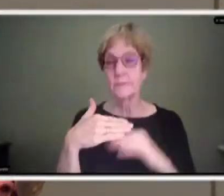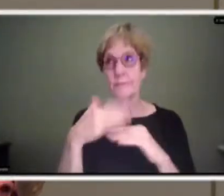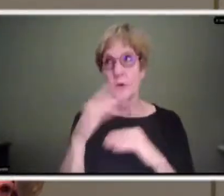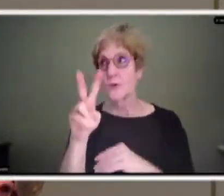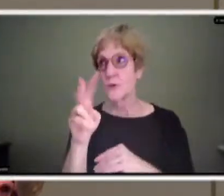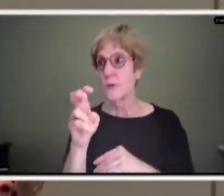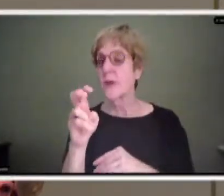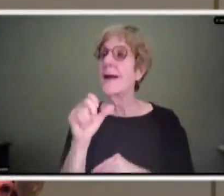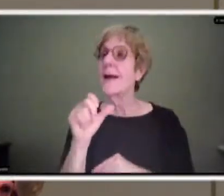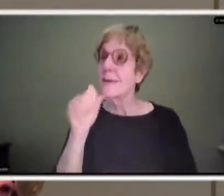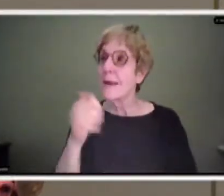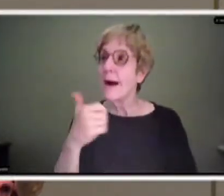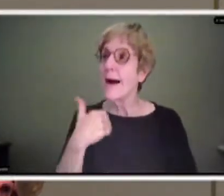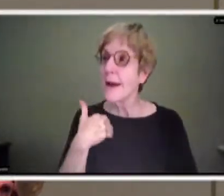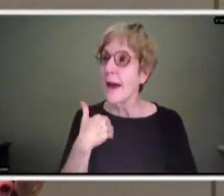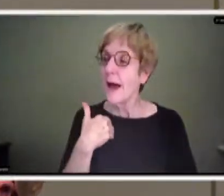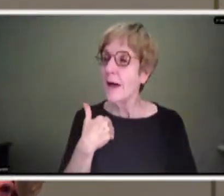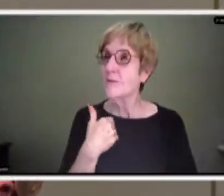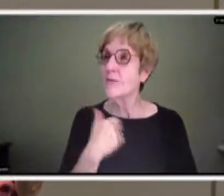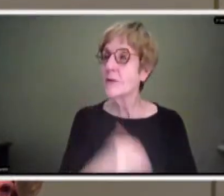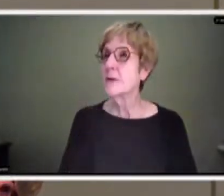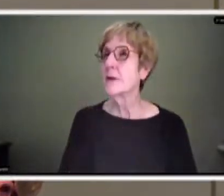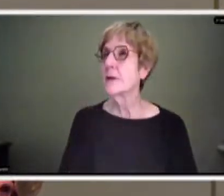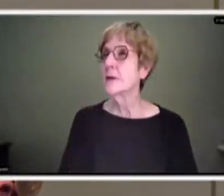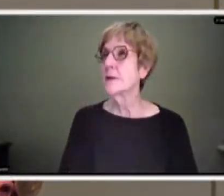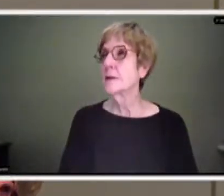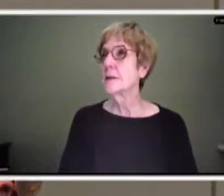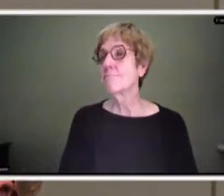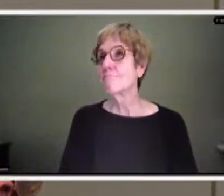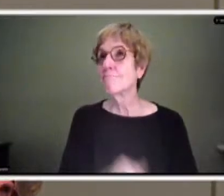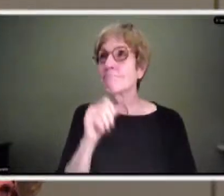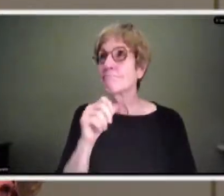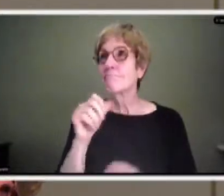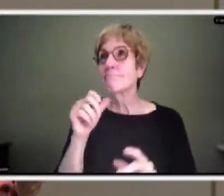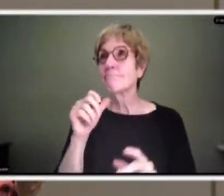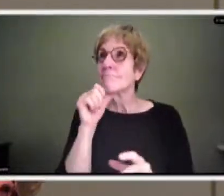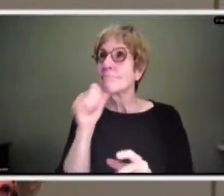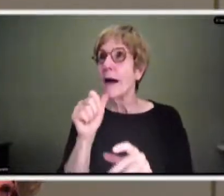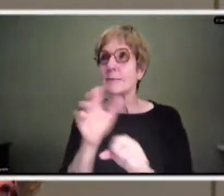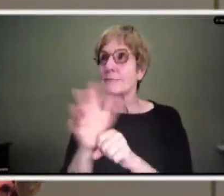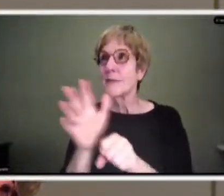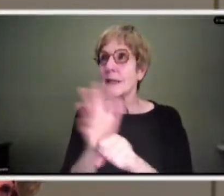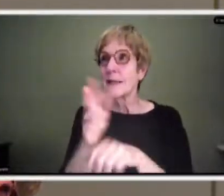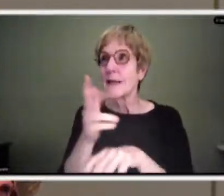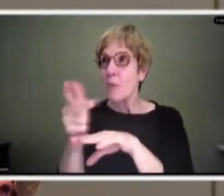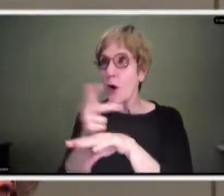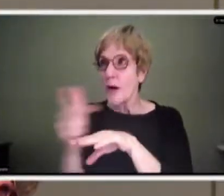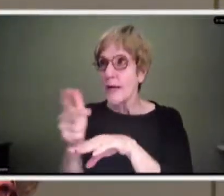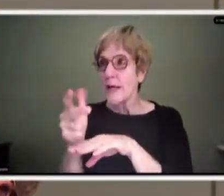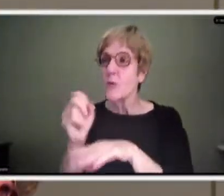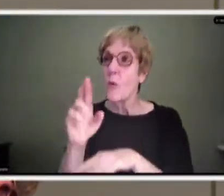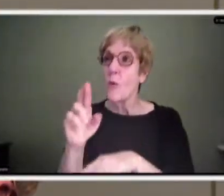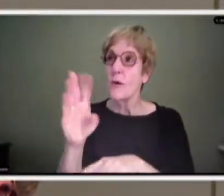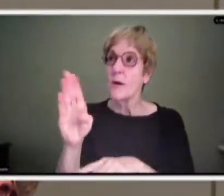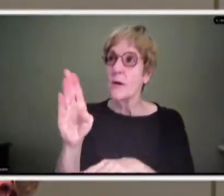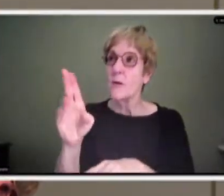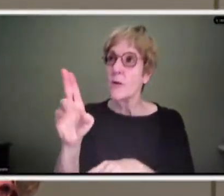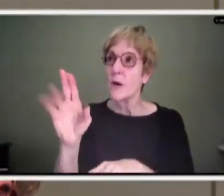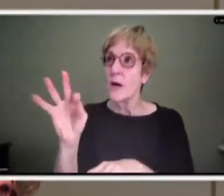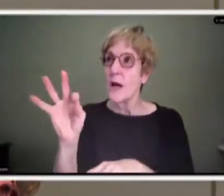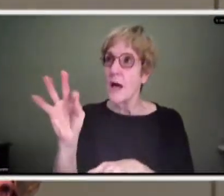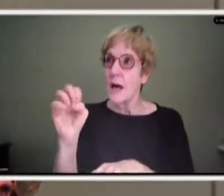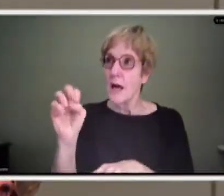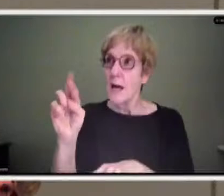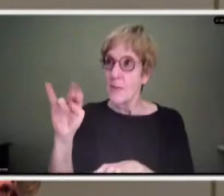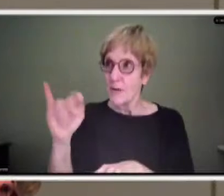potentially not have adequate parking or buffering, the amount of noise that